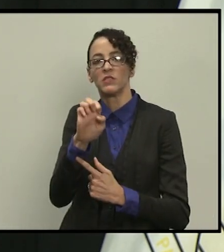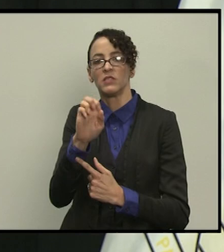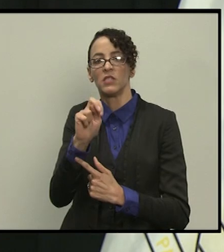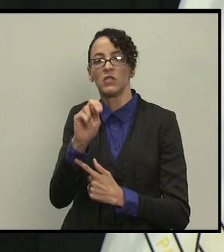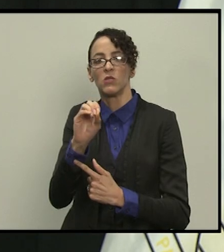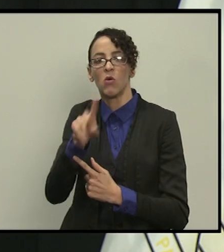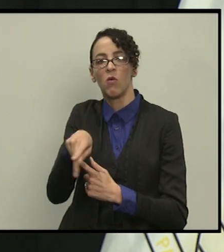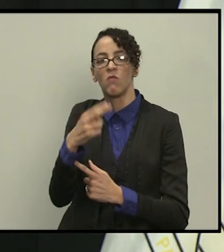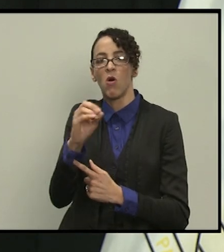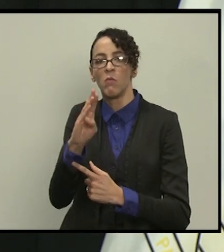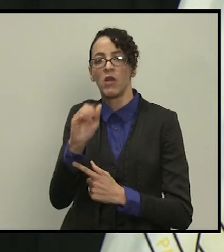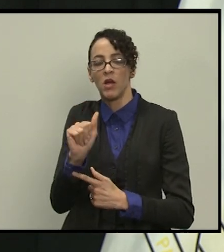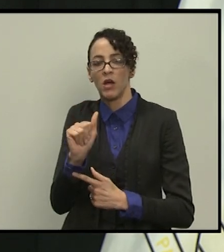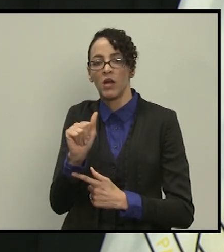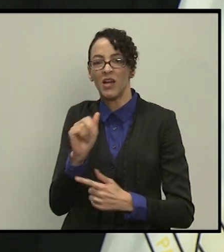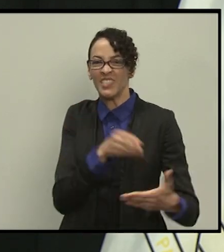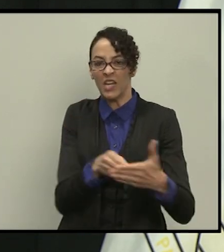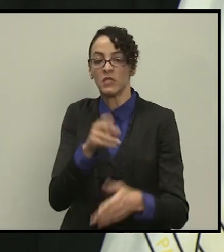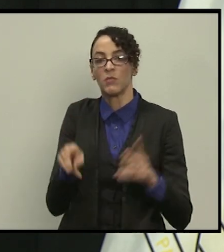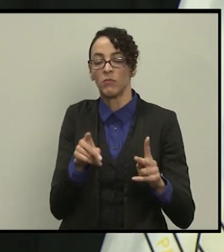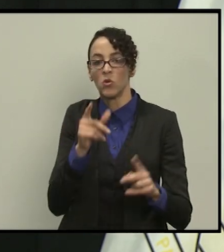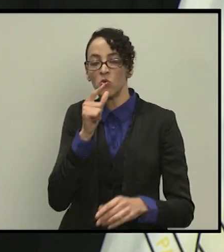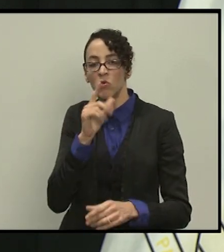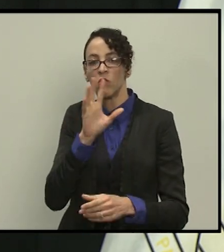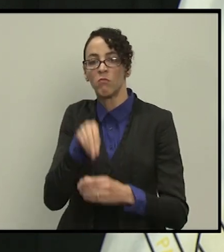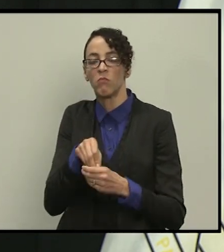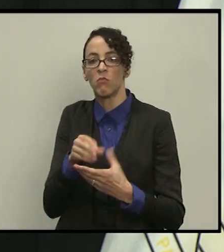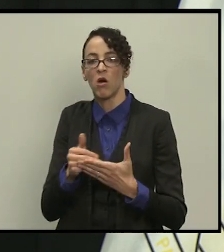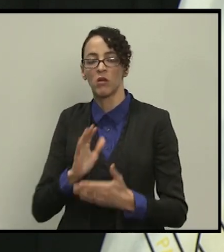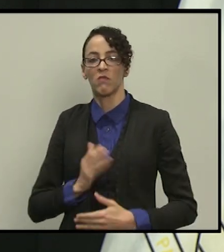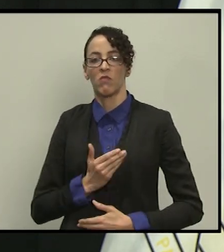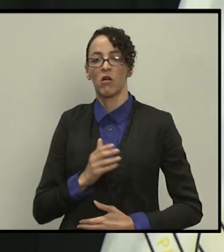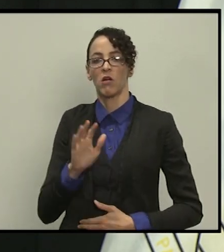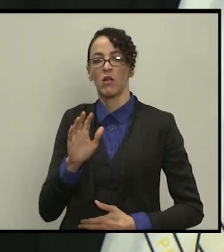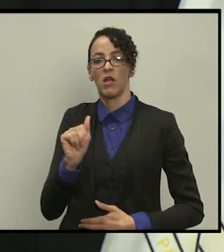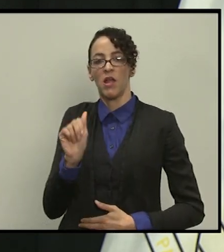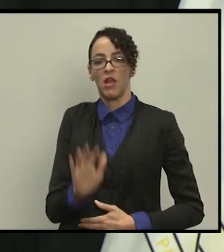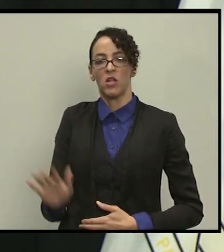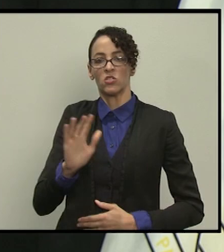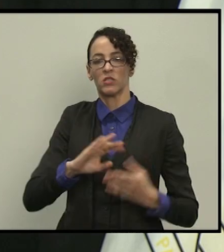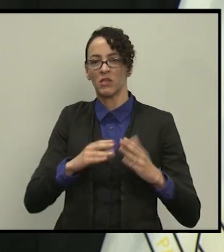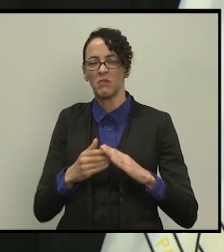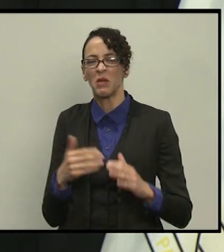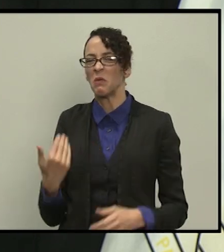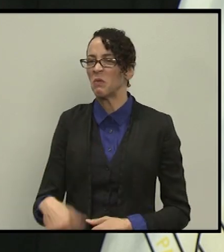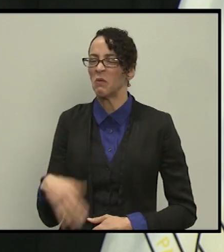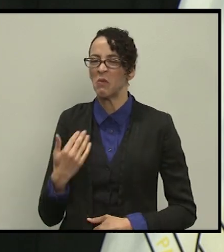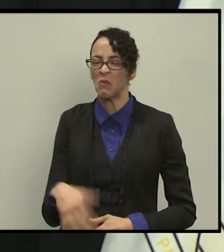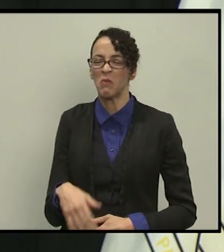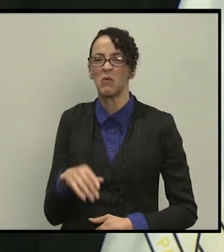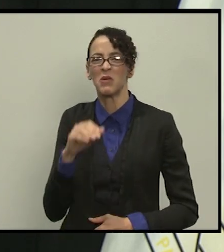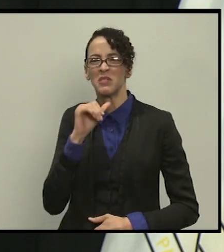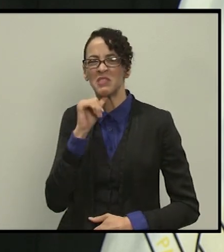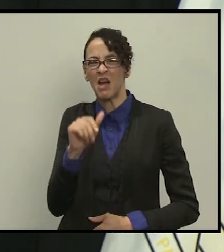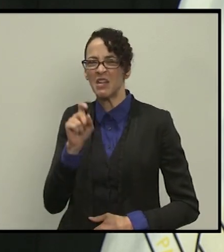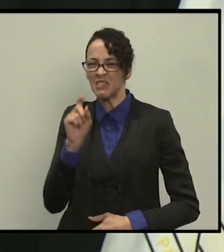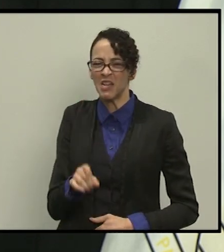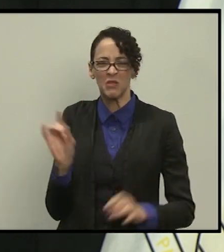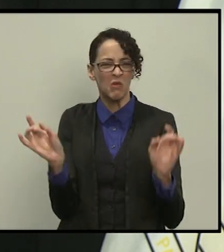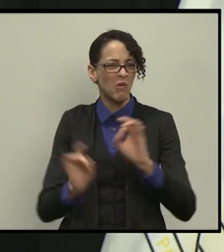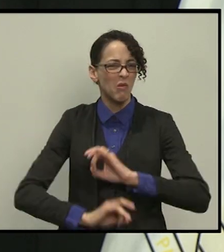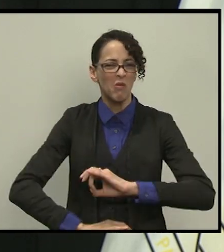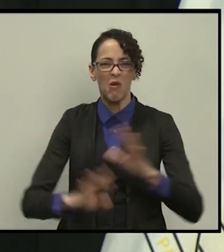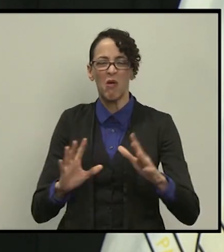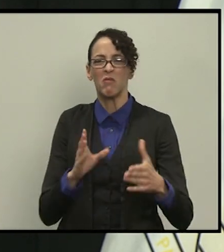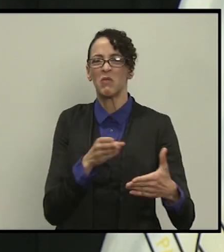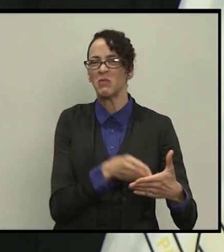community. Definitely unwarranted and definitely sad and unnecessary. But we made it very